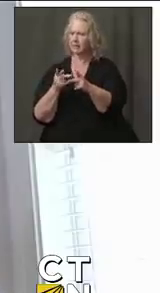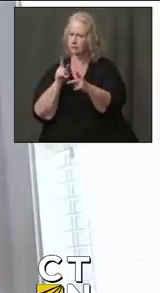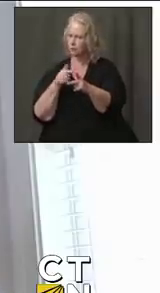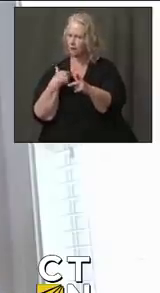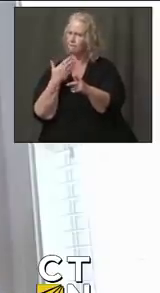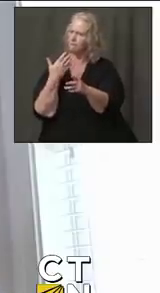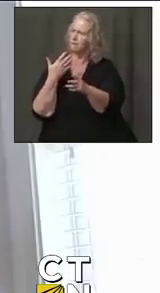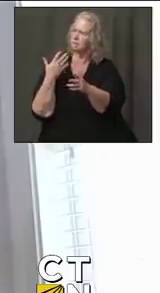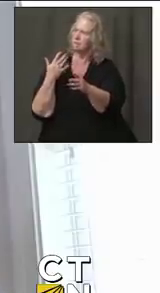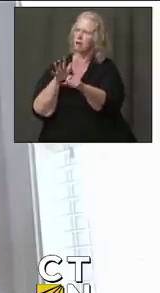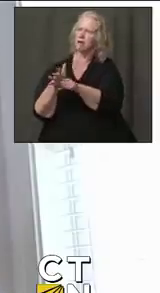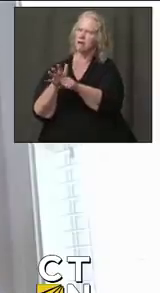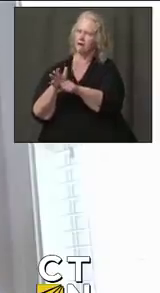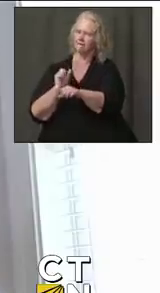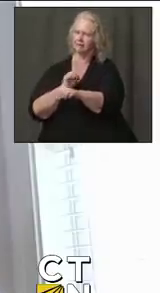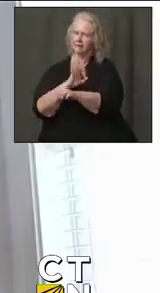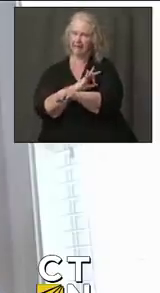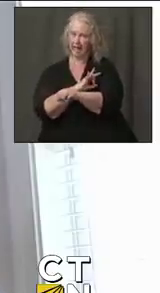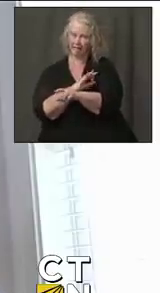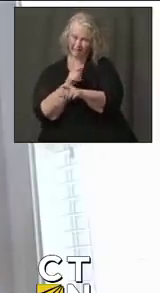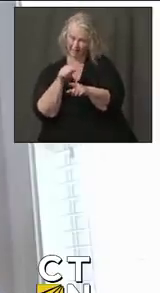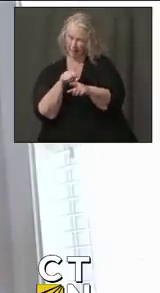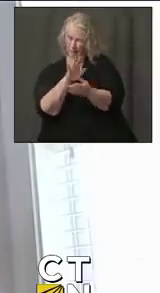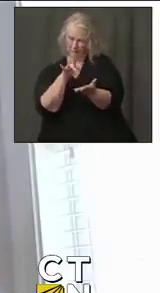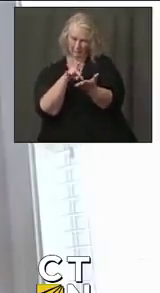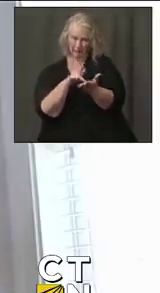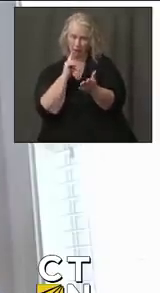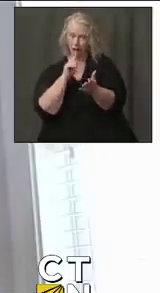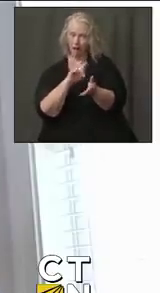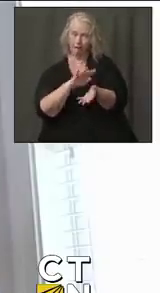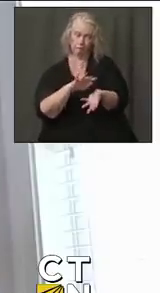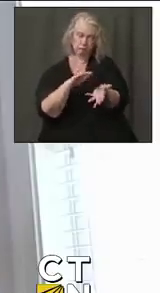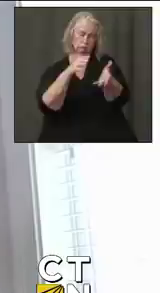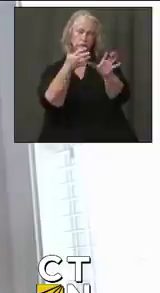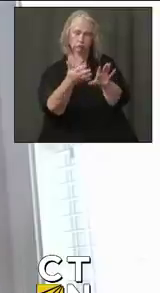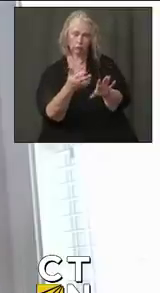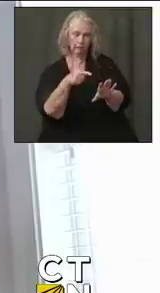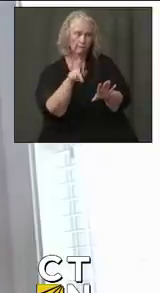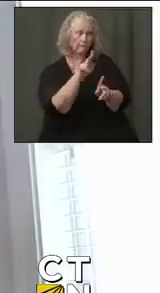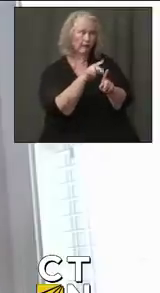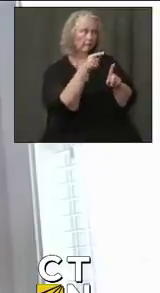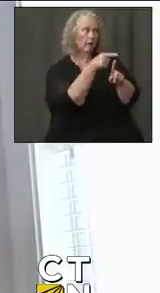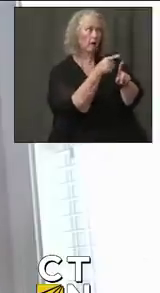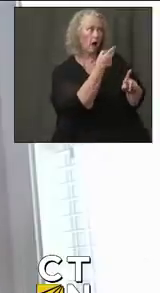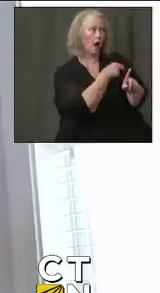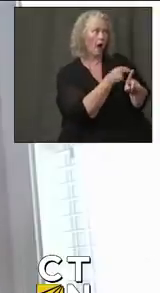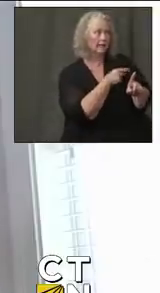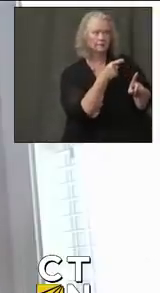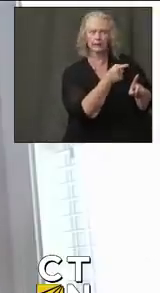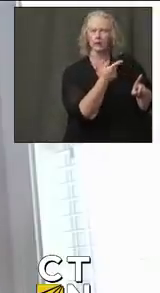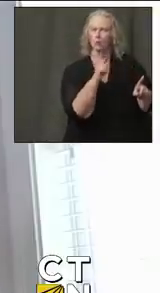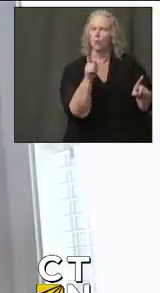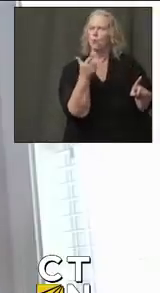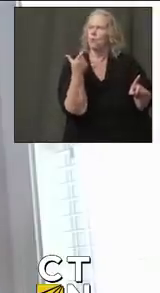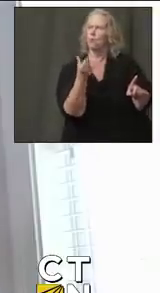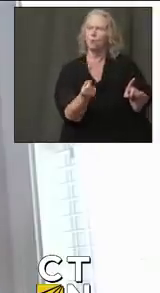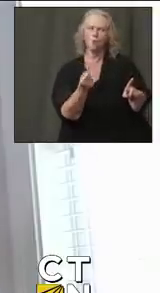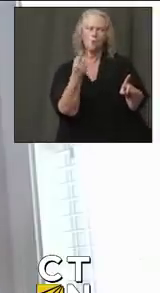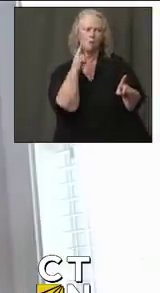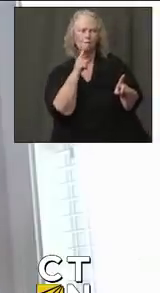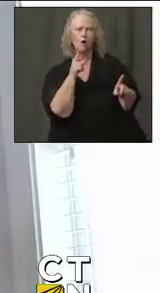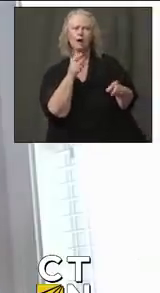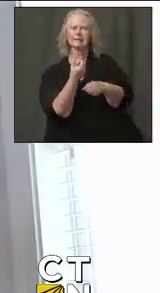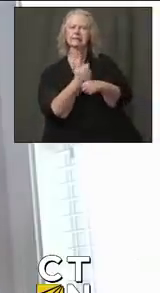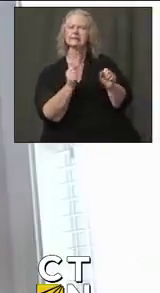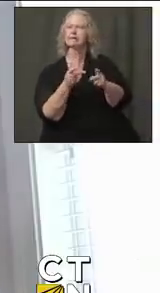well-staffed place for, in the height of the pandemic, for individuals being discharged from hospitals who needed to go to a nursing facility, that they had